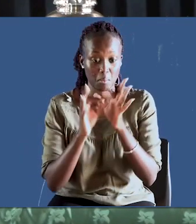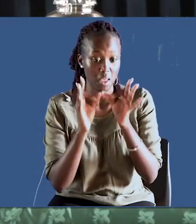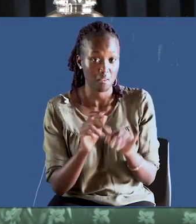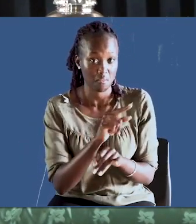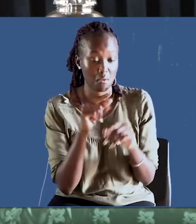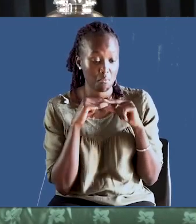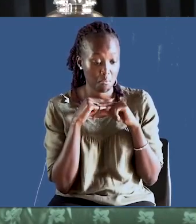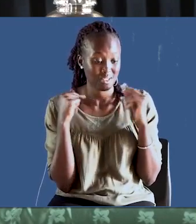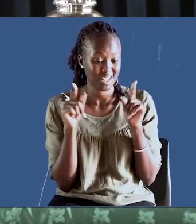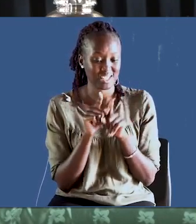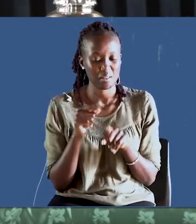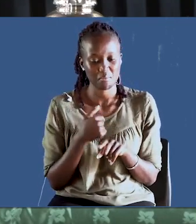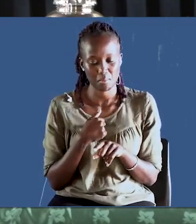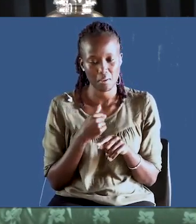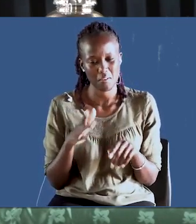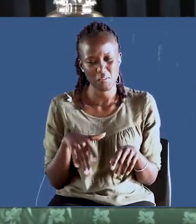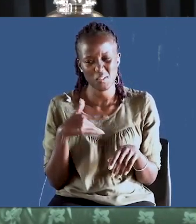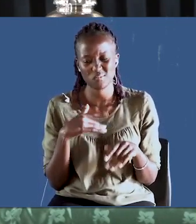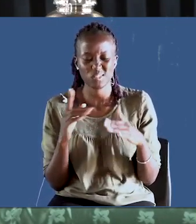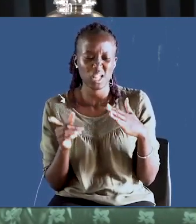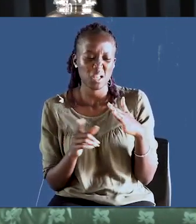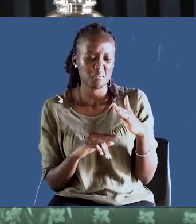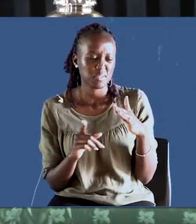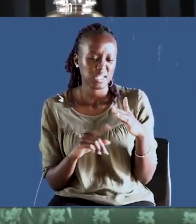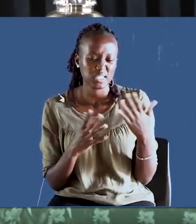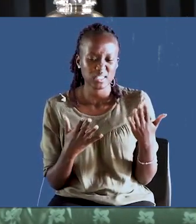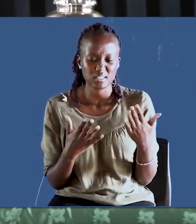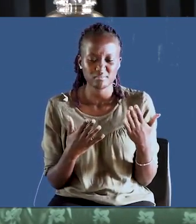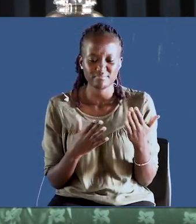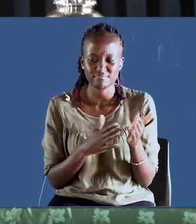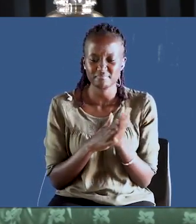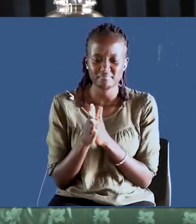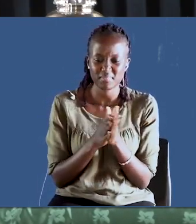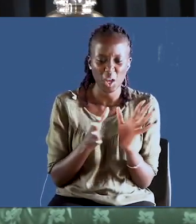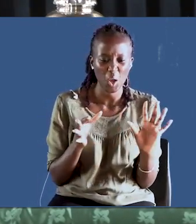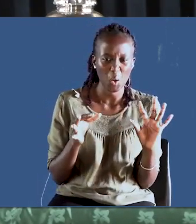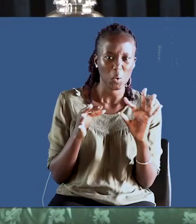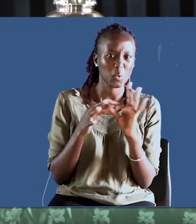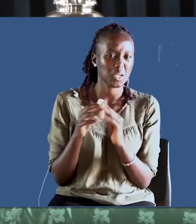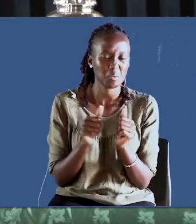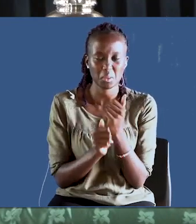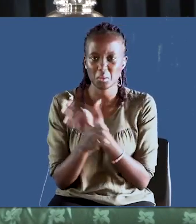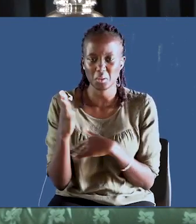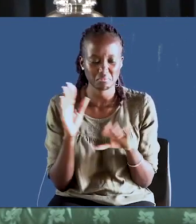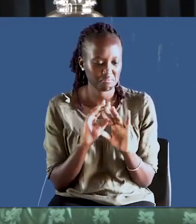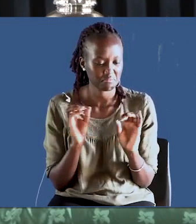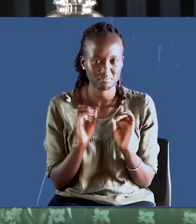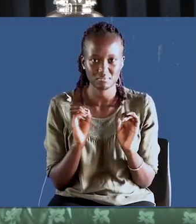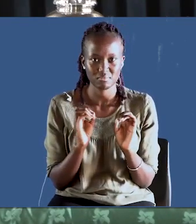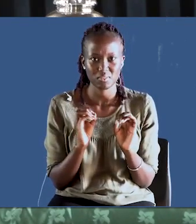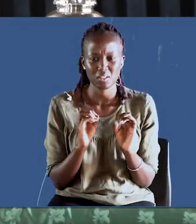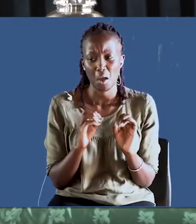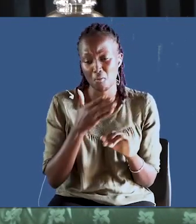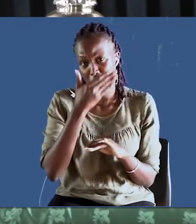then ministry becomes mechanical. There is no place to connect with the Lord at the place of prayer.